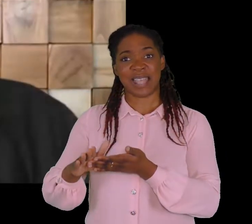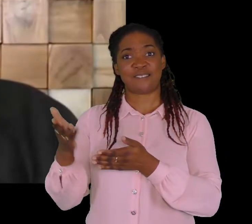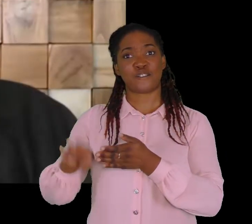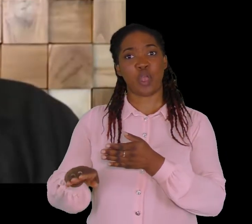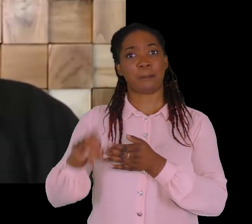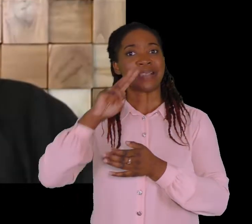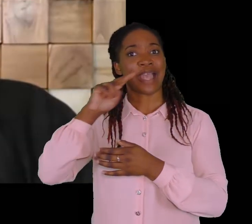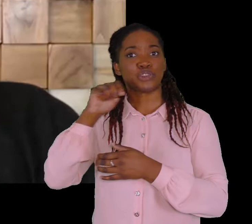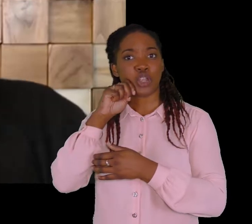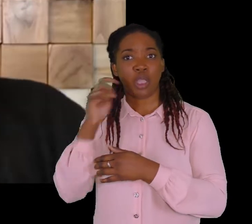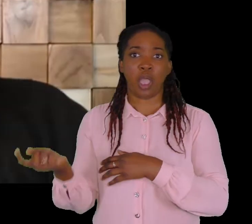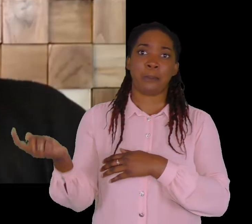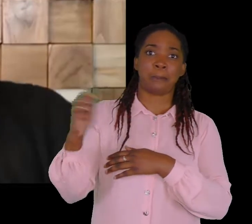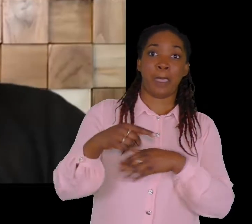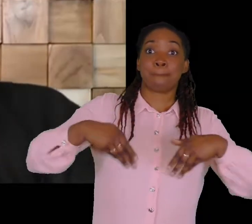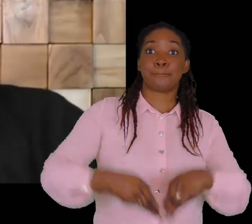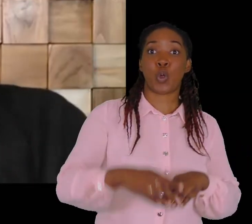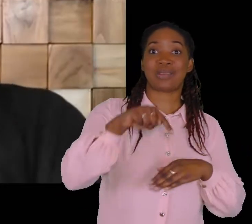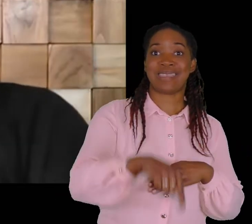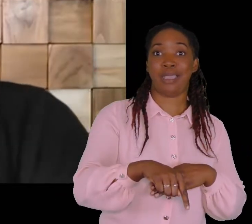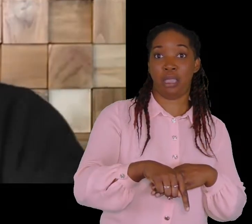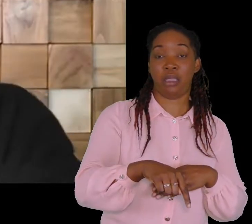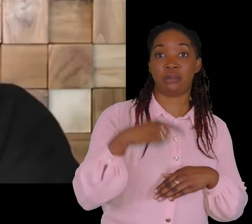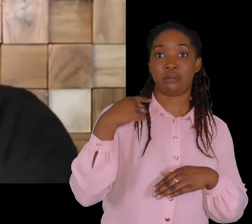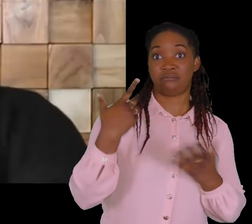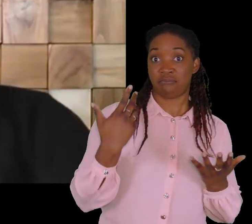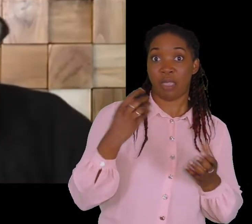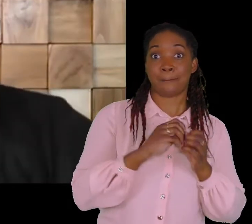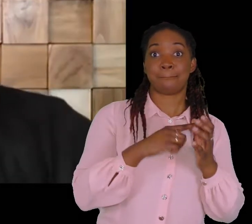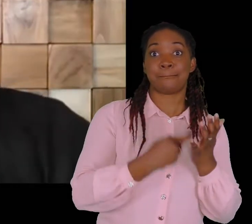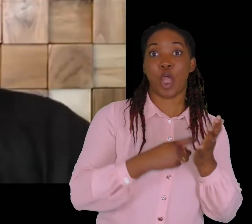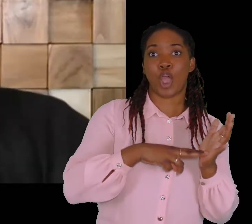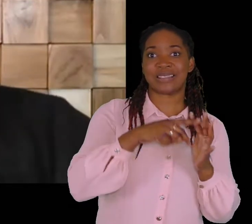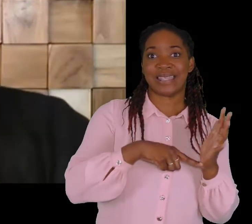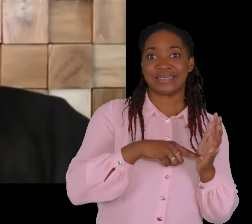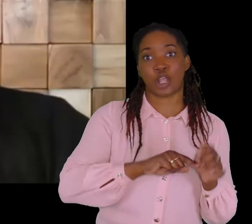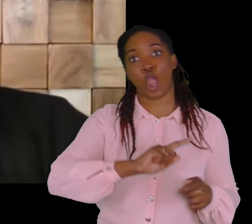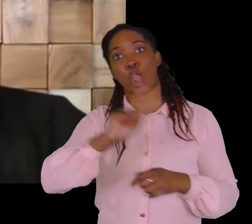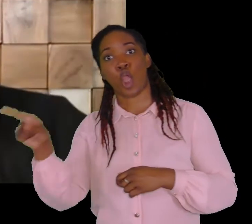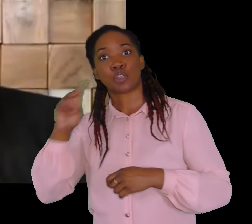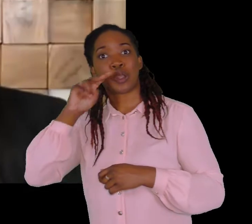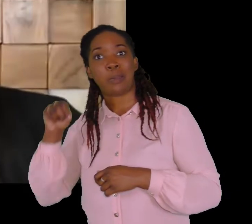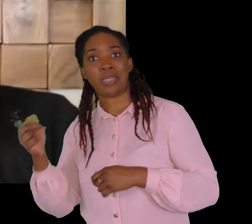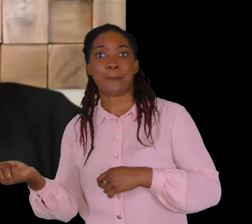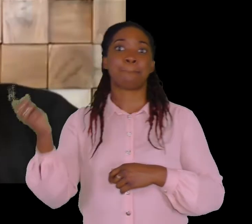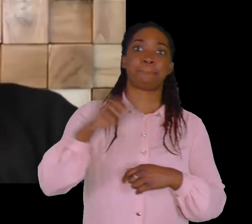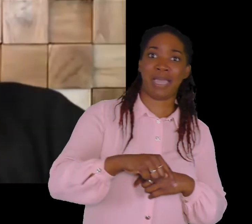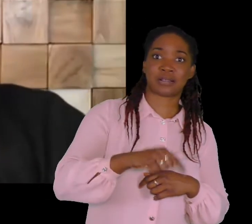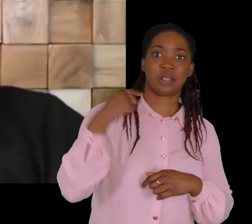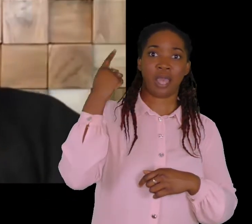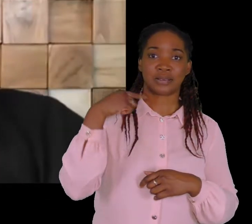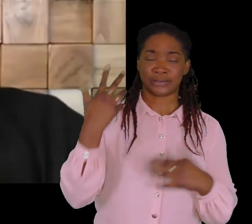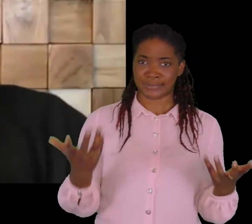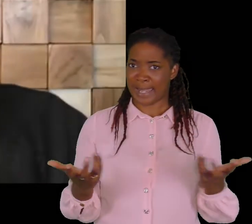Barnet, you know, going to Amadou Bello University, coming back to London. I mean, what was that kind of like in terms